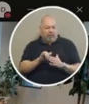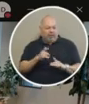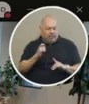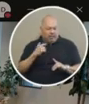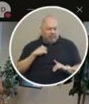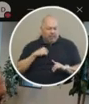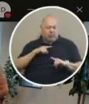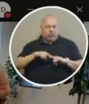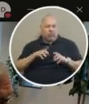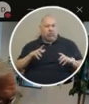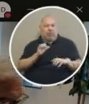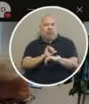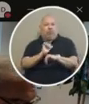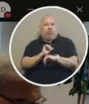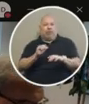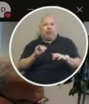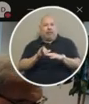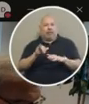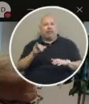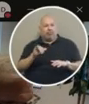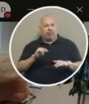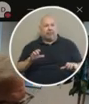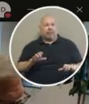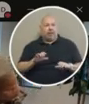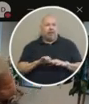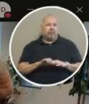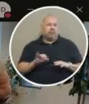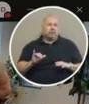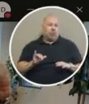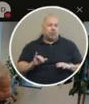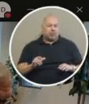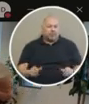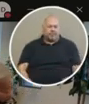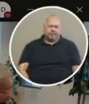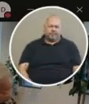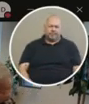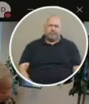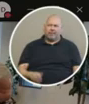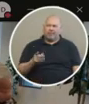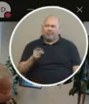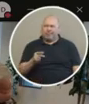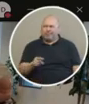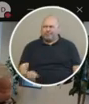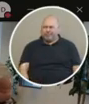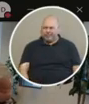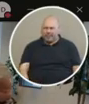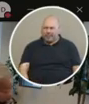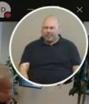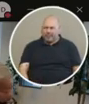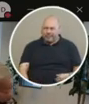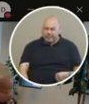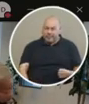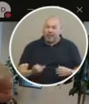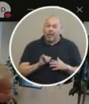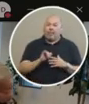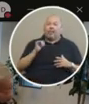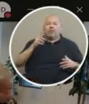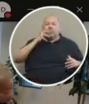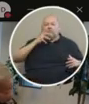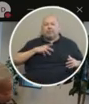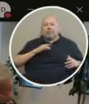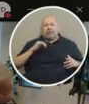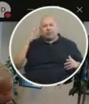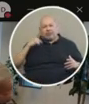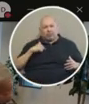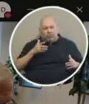they do a lot of the work that would be done as well. Absolutely. So that's part of why we've brought